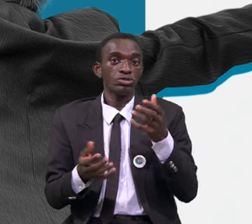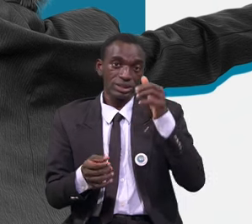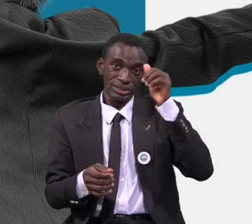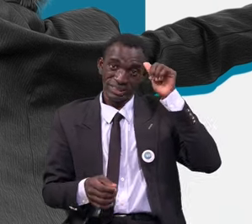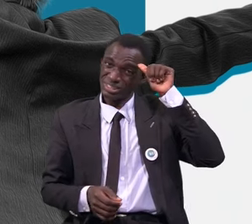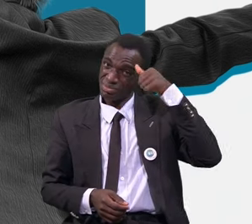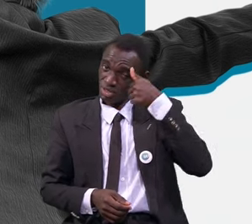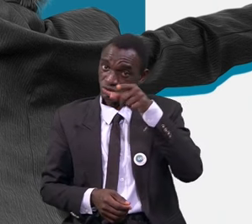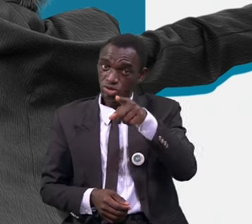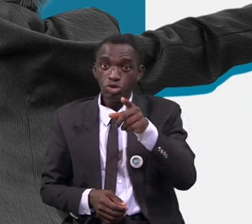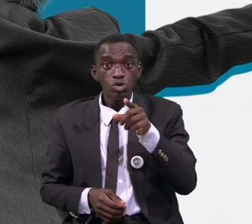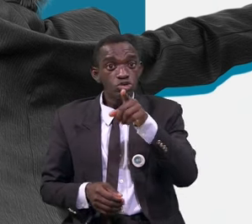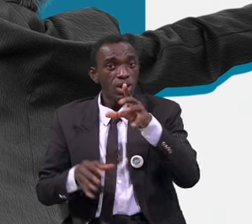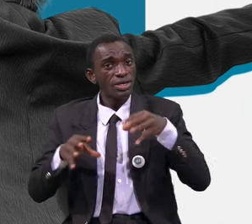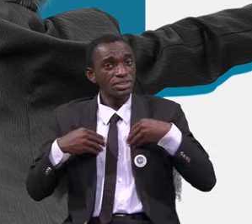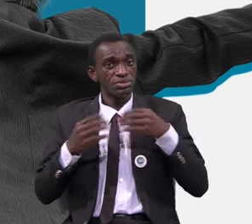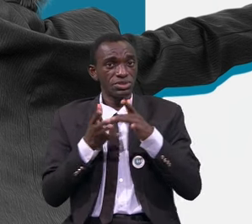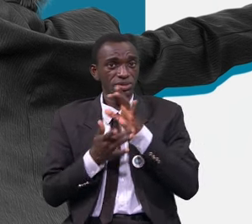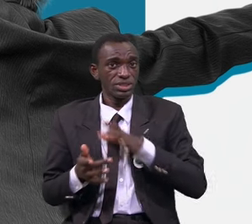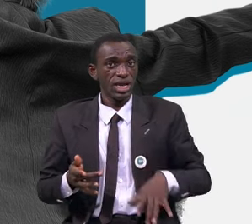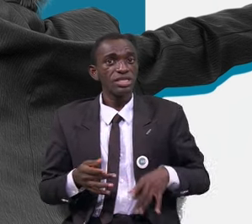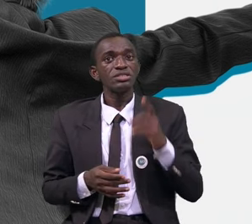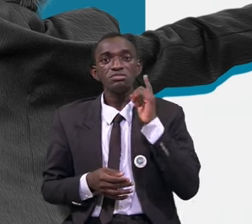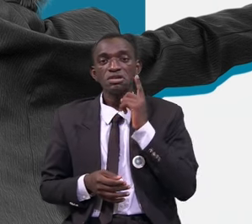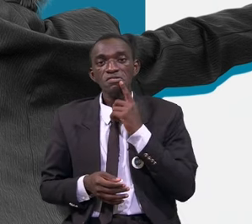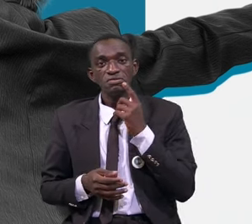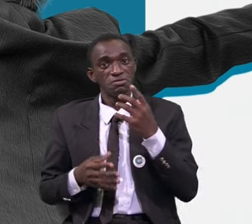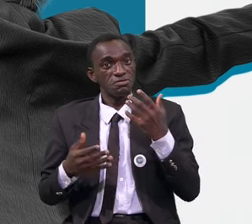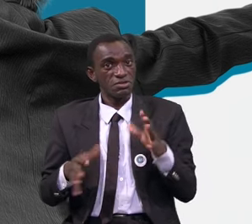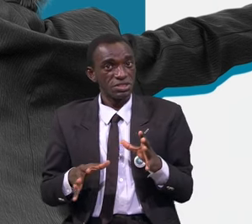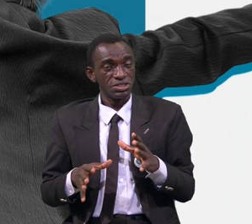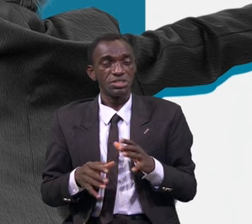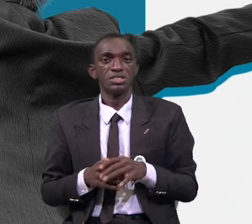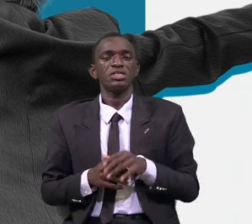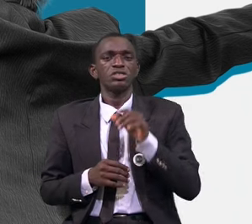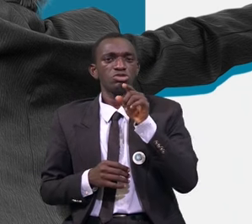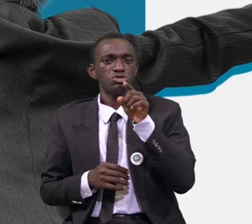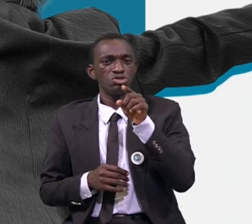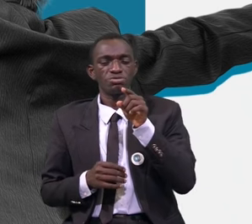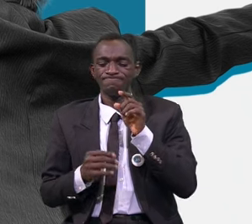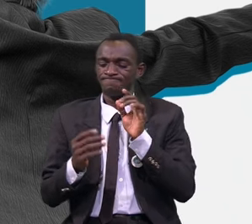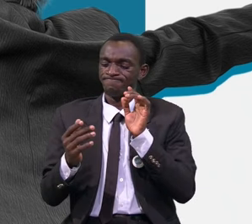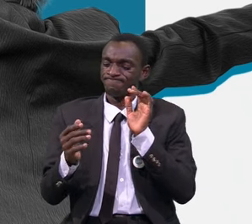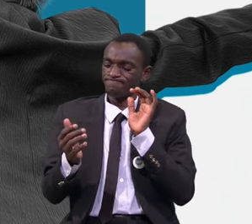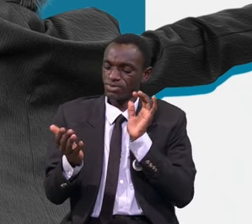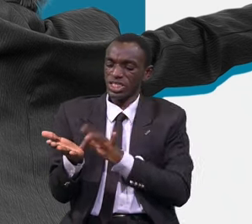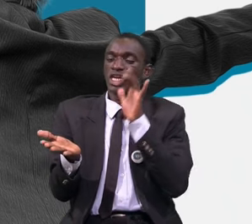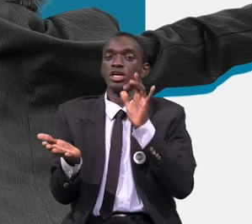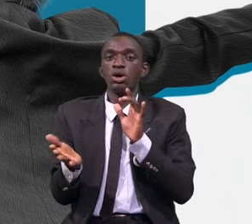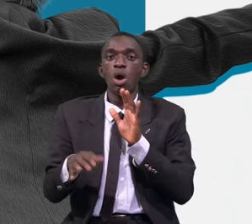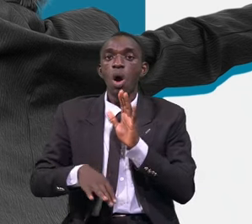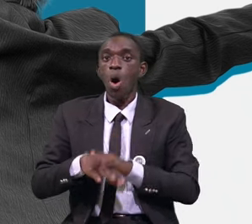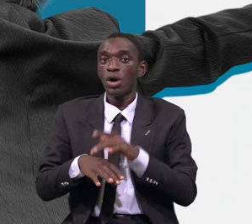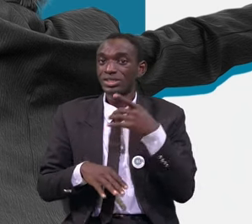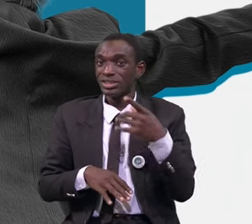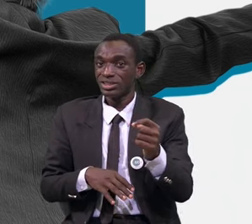given your life to Christ. Une fois de plus, nous vous rappelons si vous avez donné votre vie à Christ. Click on the screen and you will